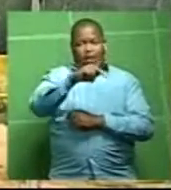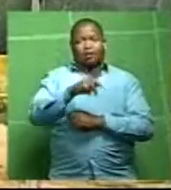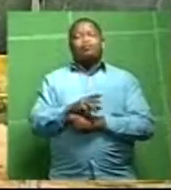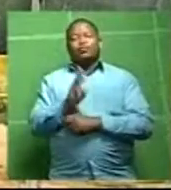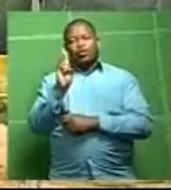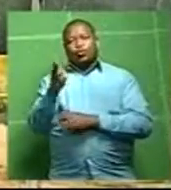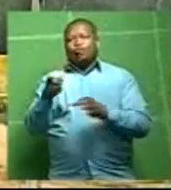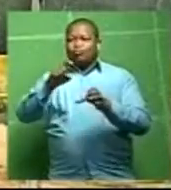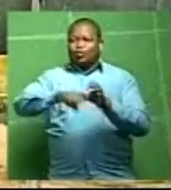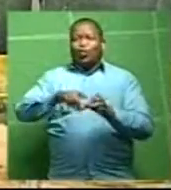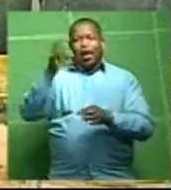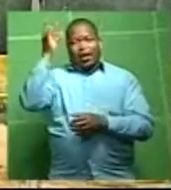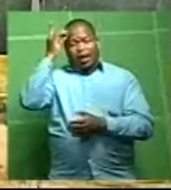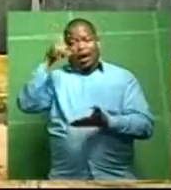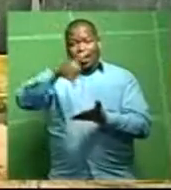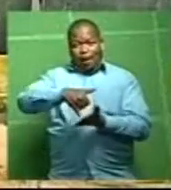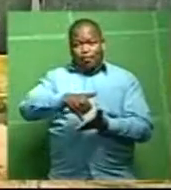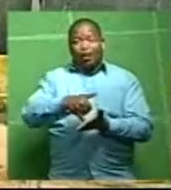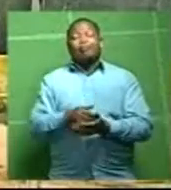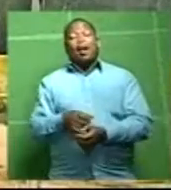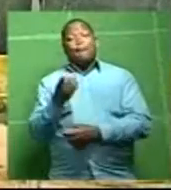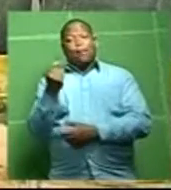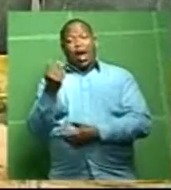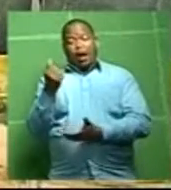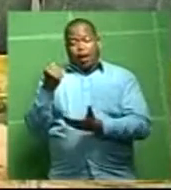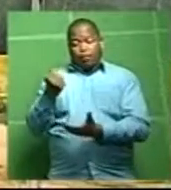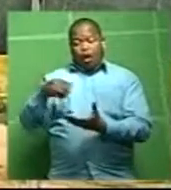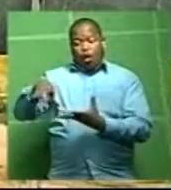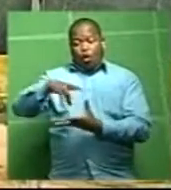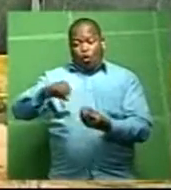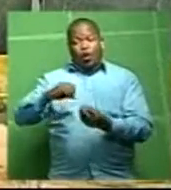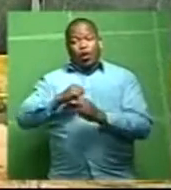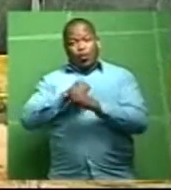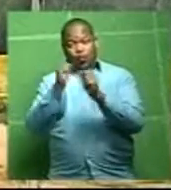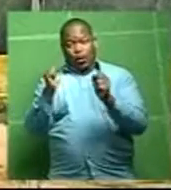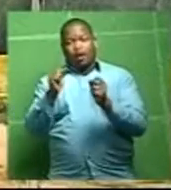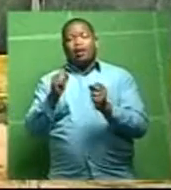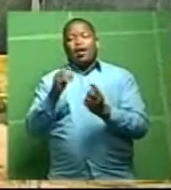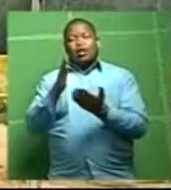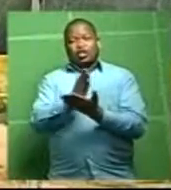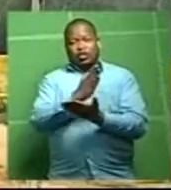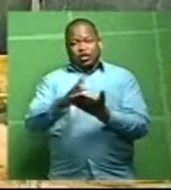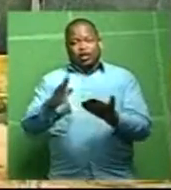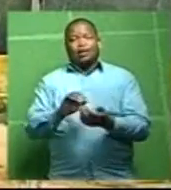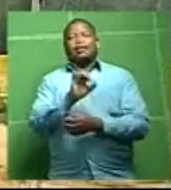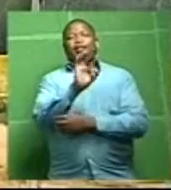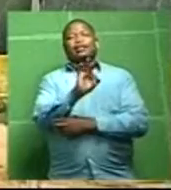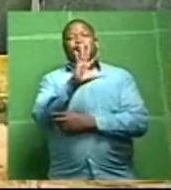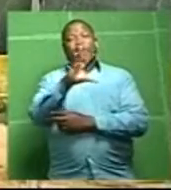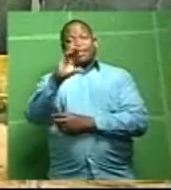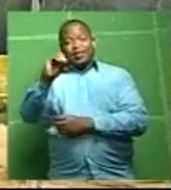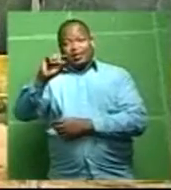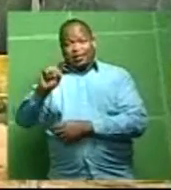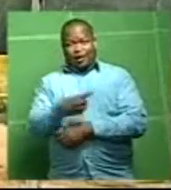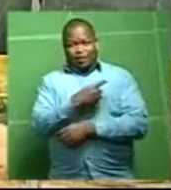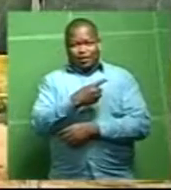Kalouva i King's Cup Iti ngulungwa iti makulu gile mazat fuga nye ni mashumila sislanu temalangeni 350,000 emalangeni